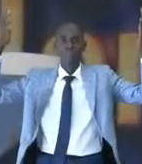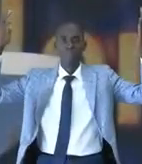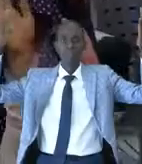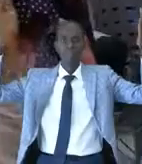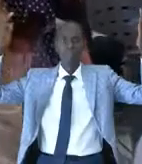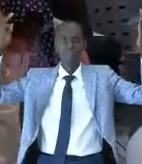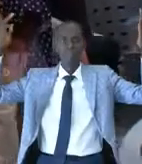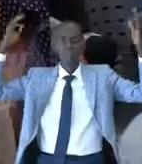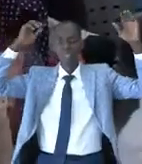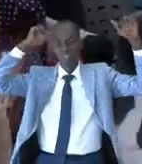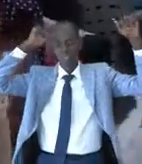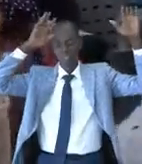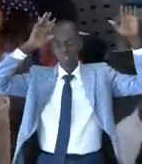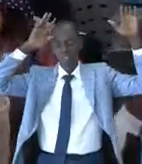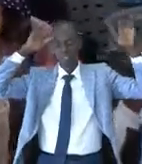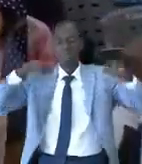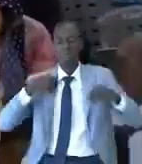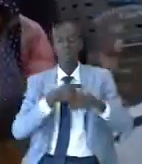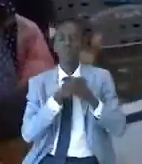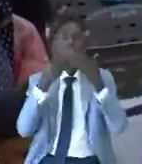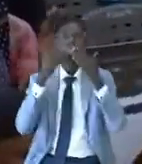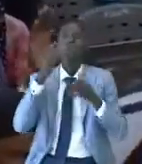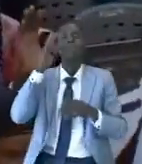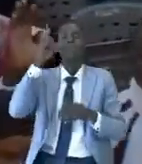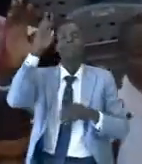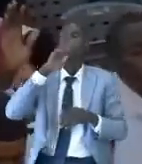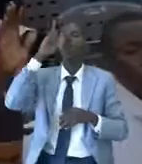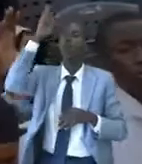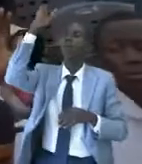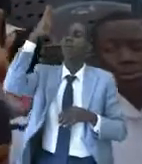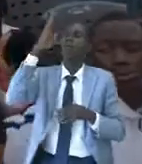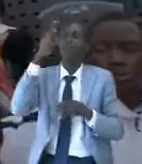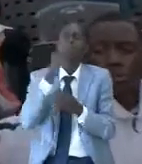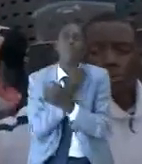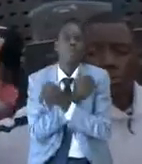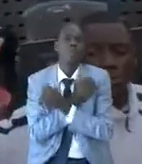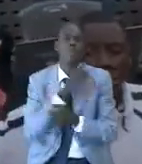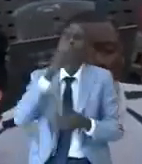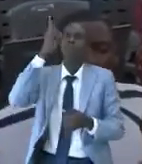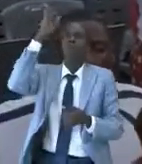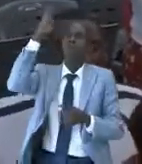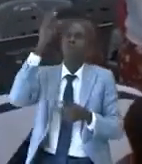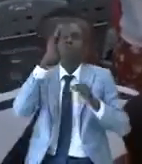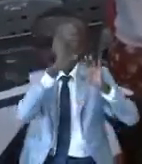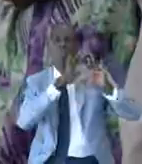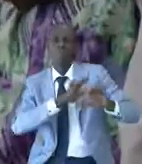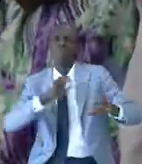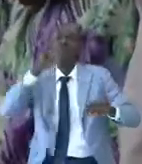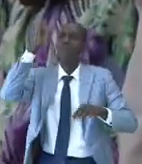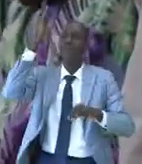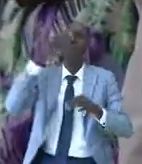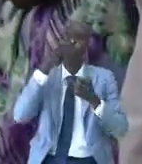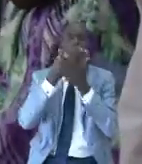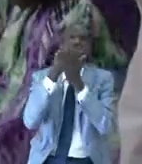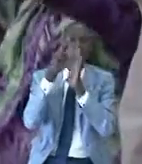everyone. Father, we thank you. You're a God of love, a God of mercy, a God of goodness, and